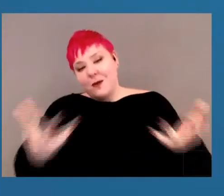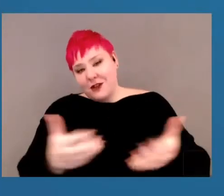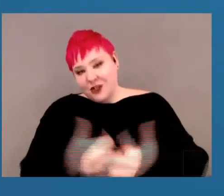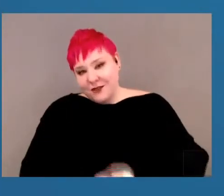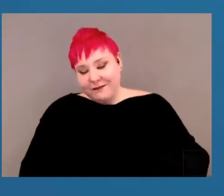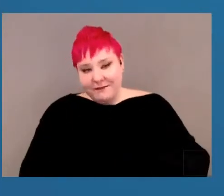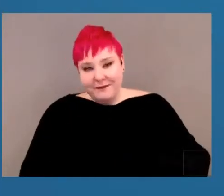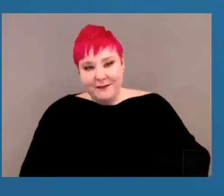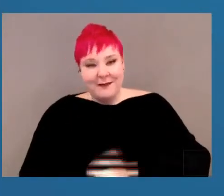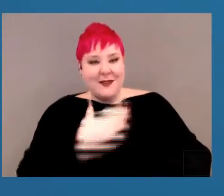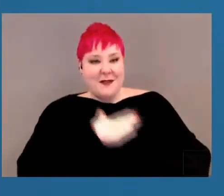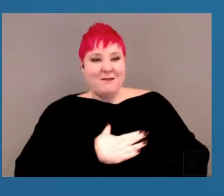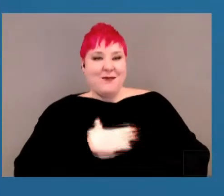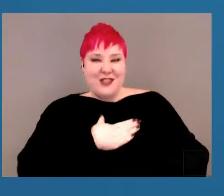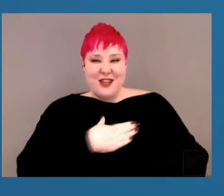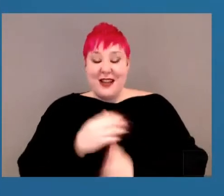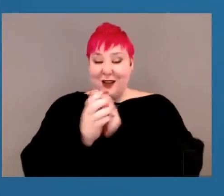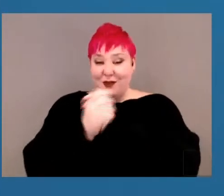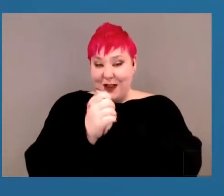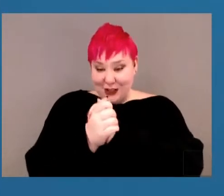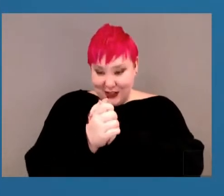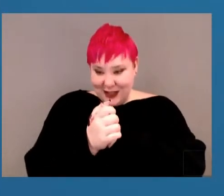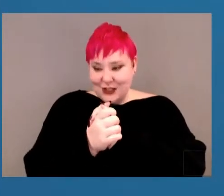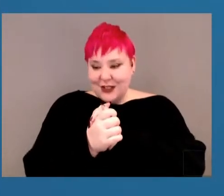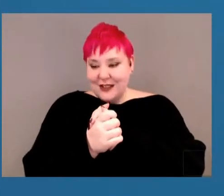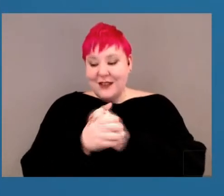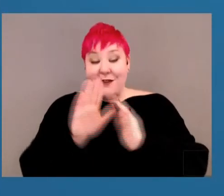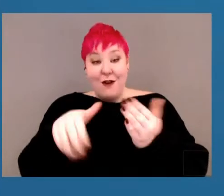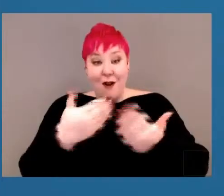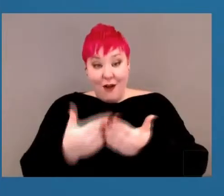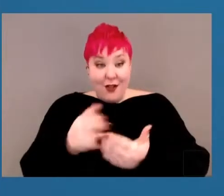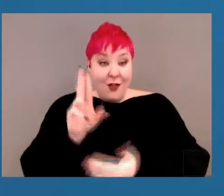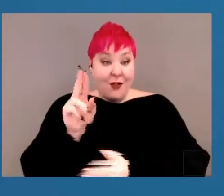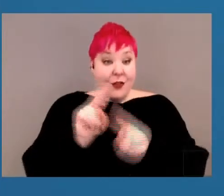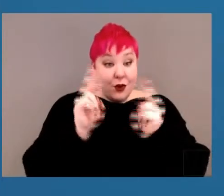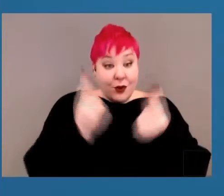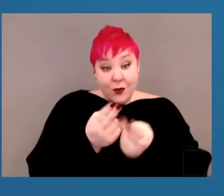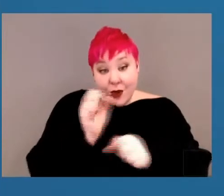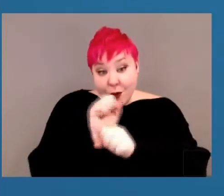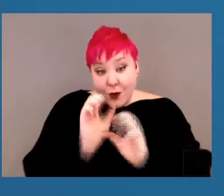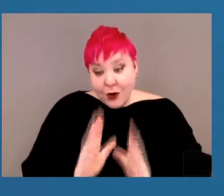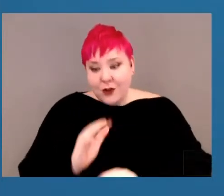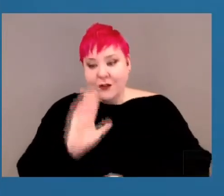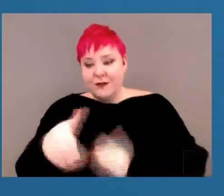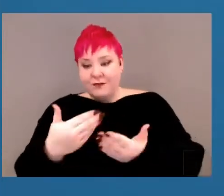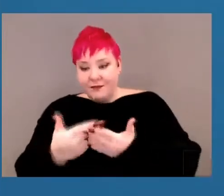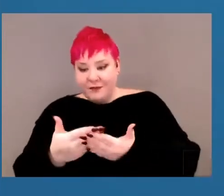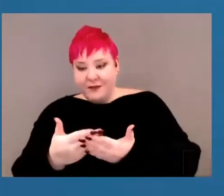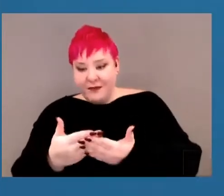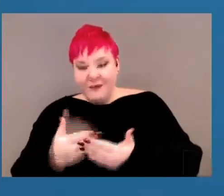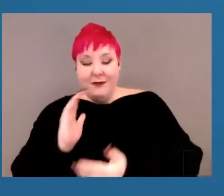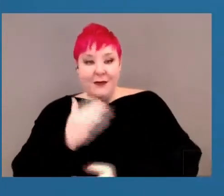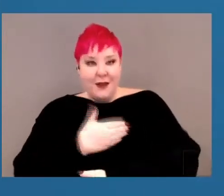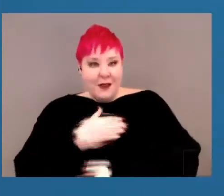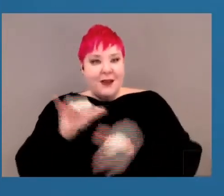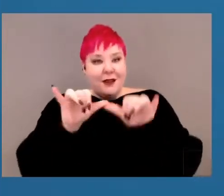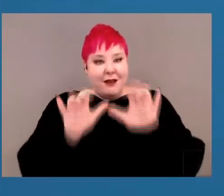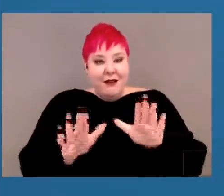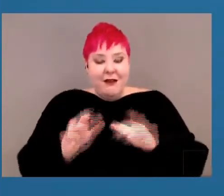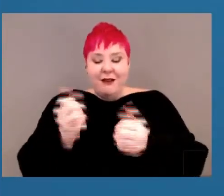Appreciate it. Congratulations again to all of our union workers, all of our talented individuals, engineers, all the team that put this